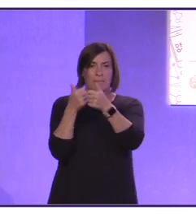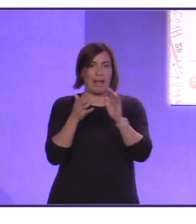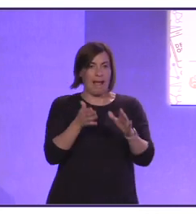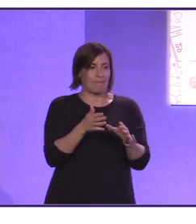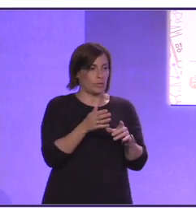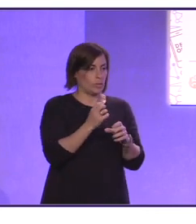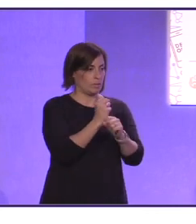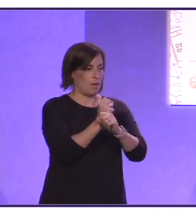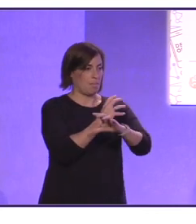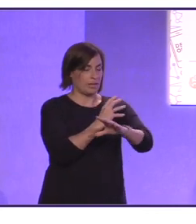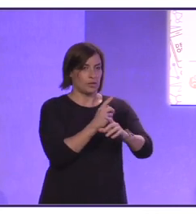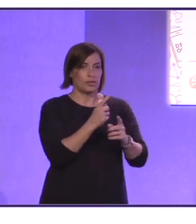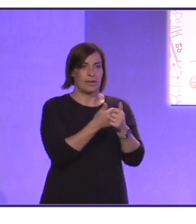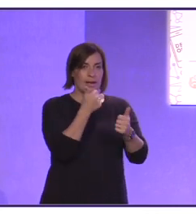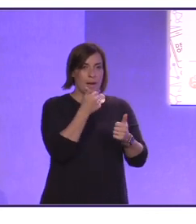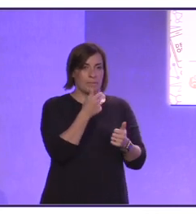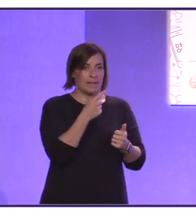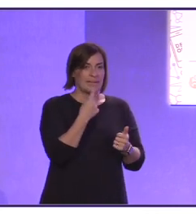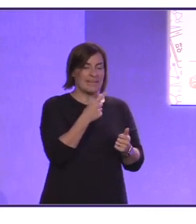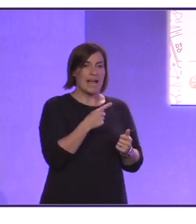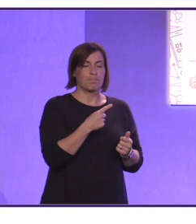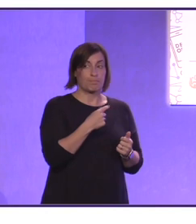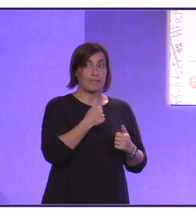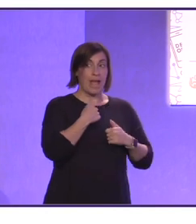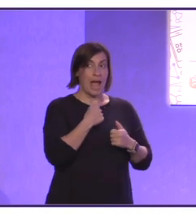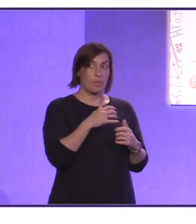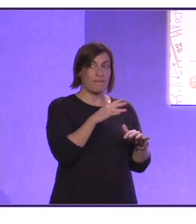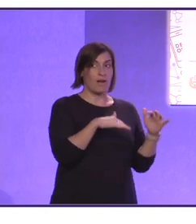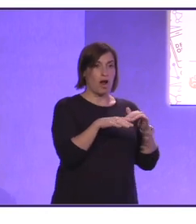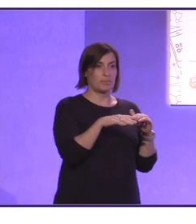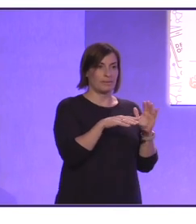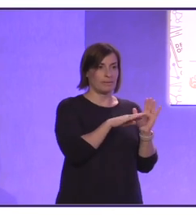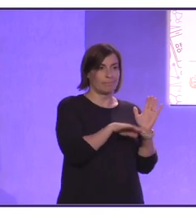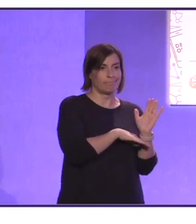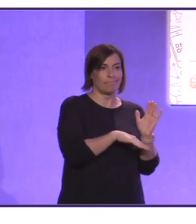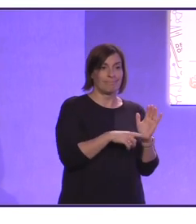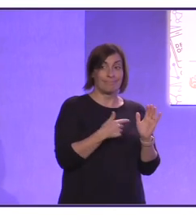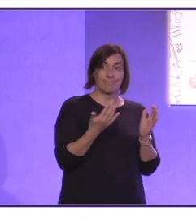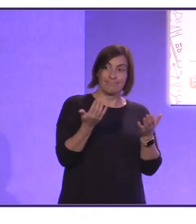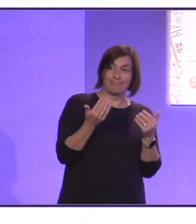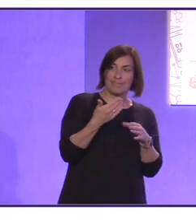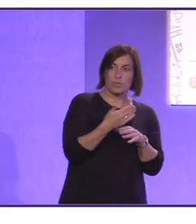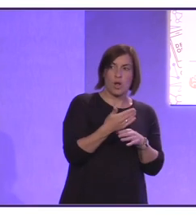a simple measure for it, and no one would work there anymore. That's the, you know, in the essence of it.